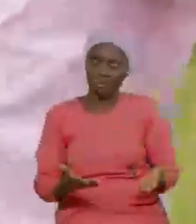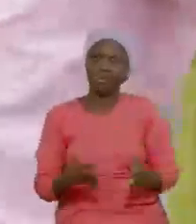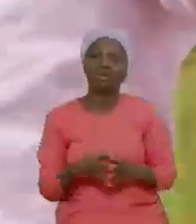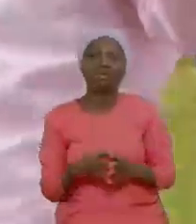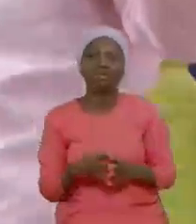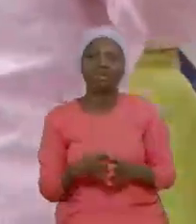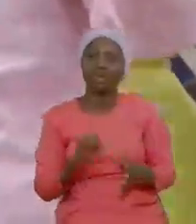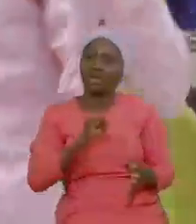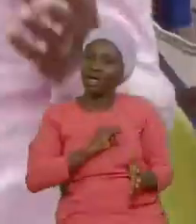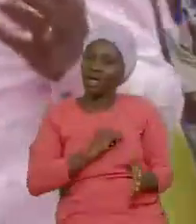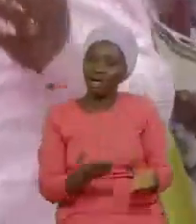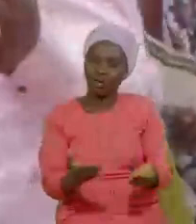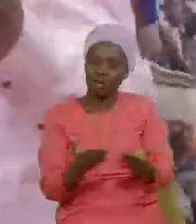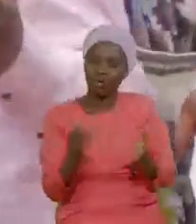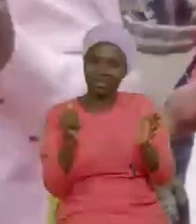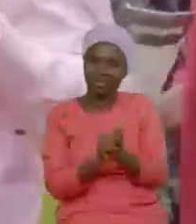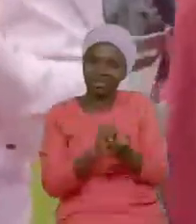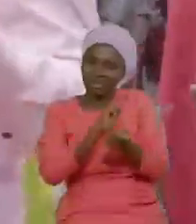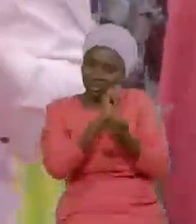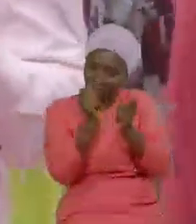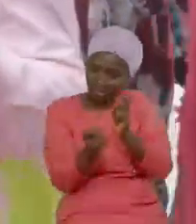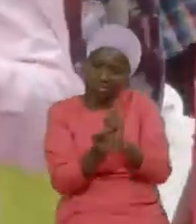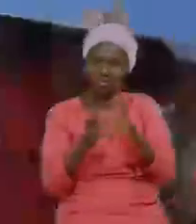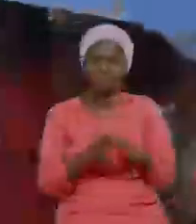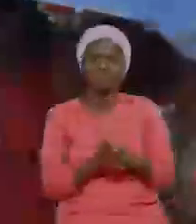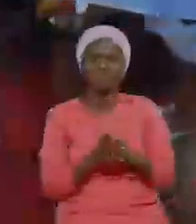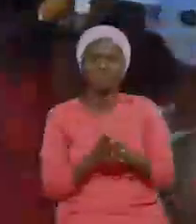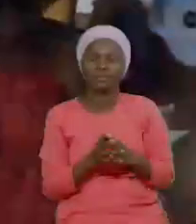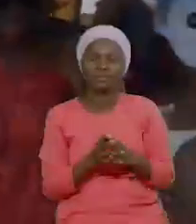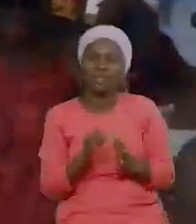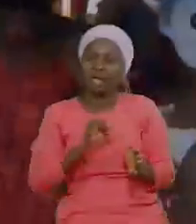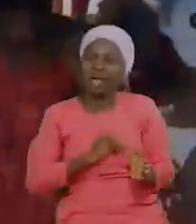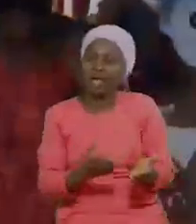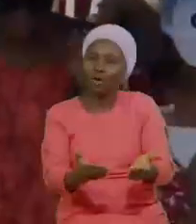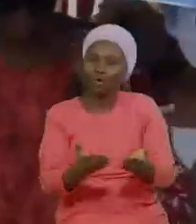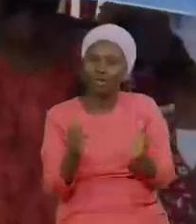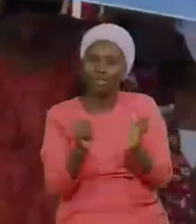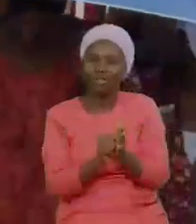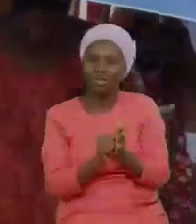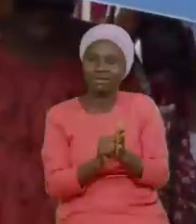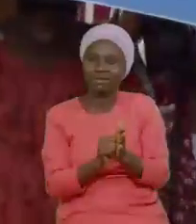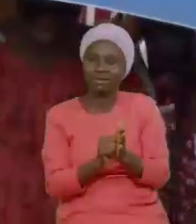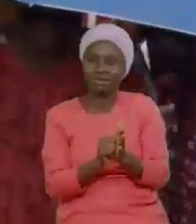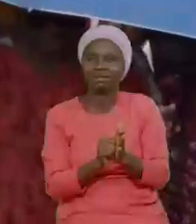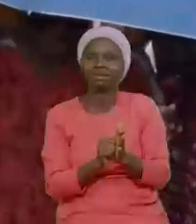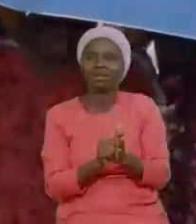here. I want that change. I want that